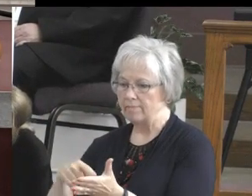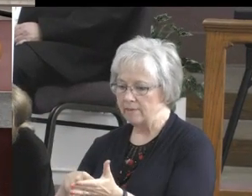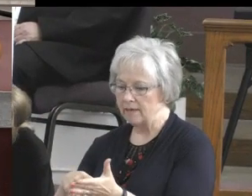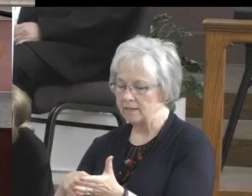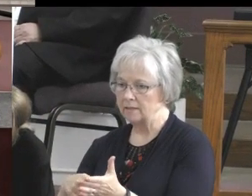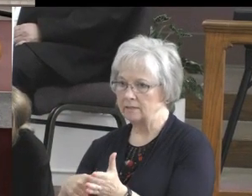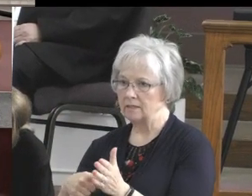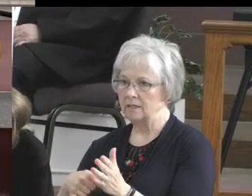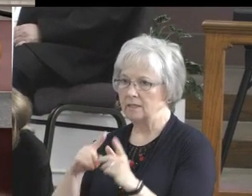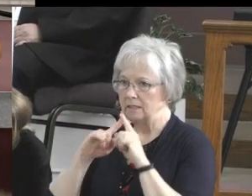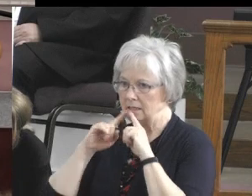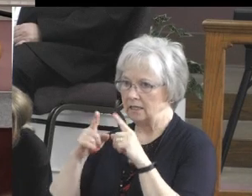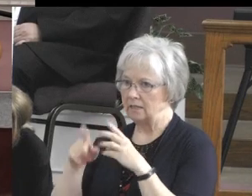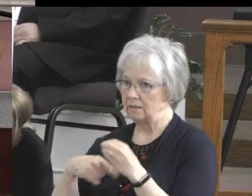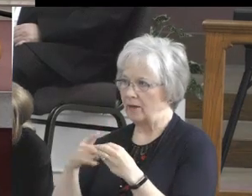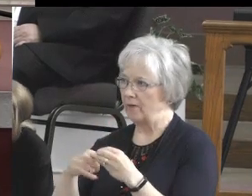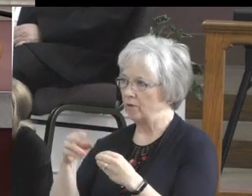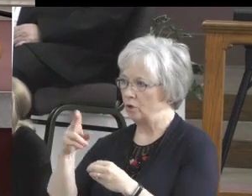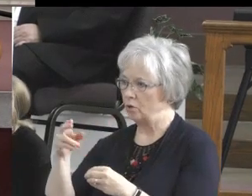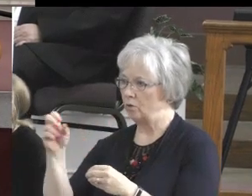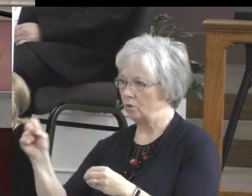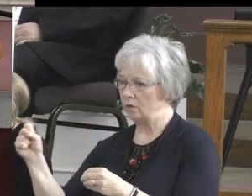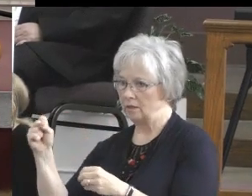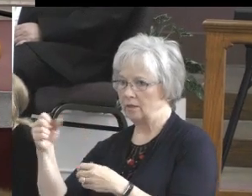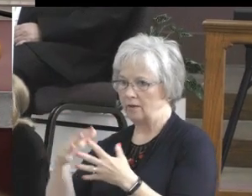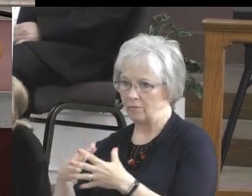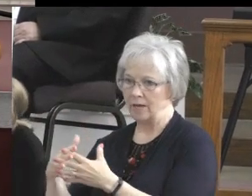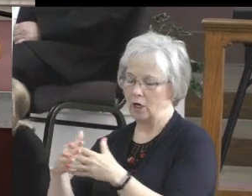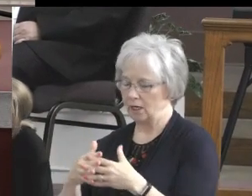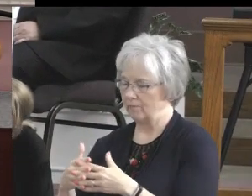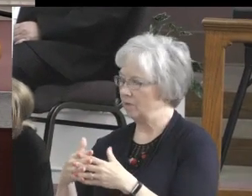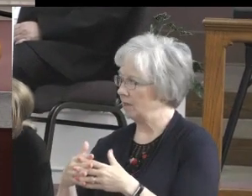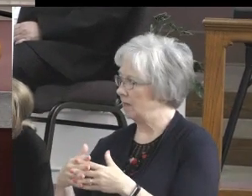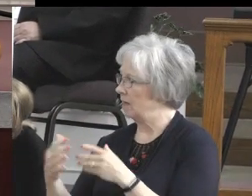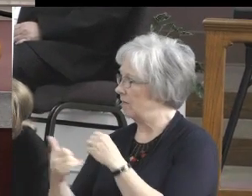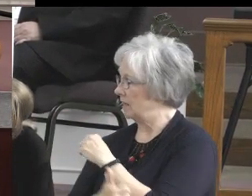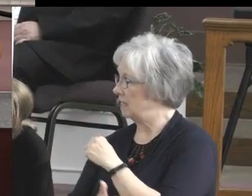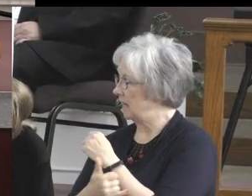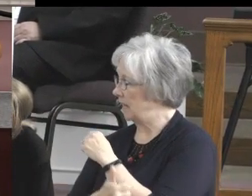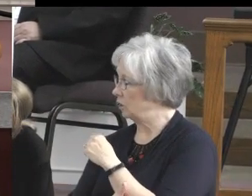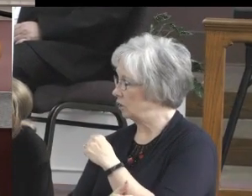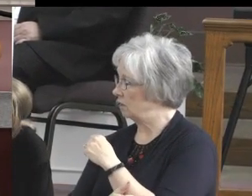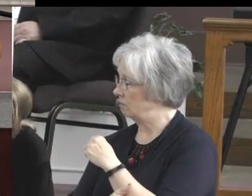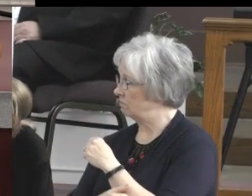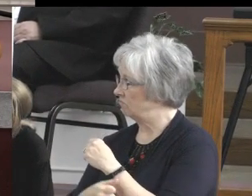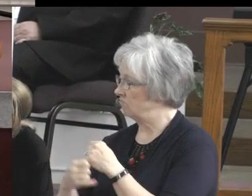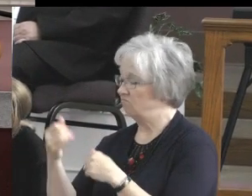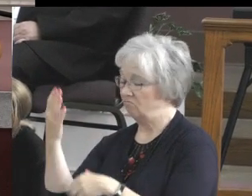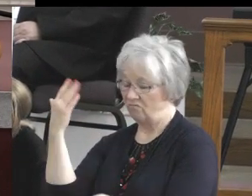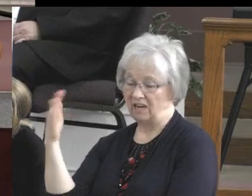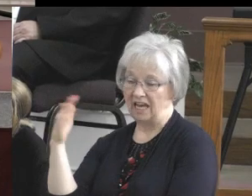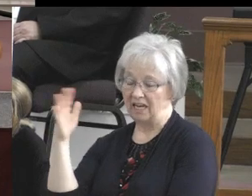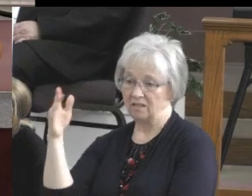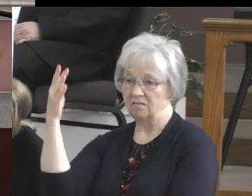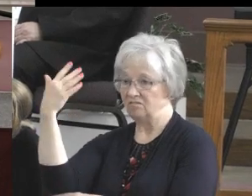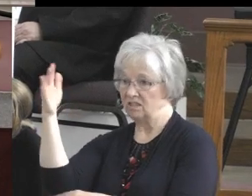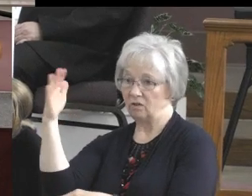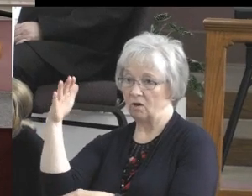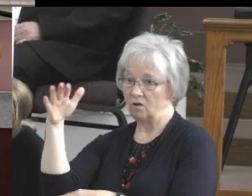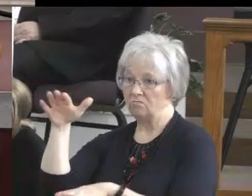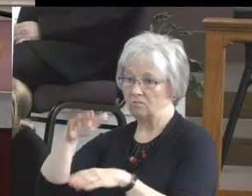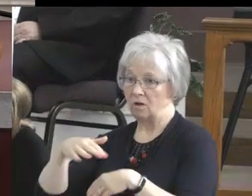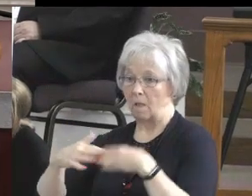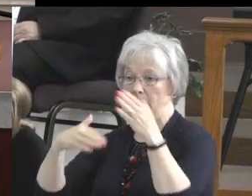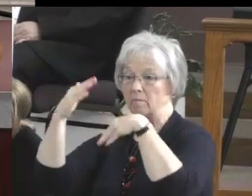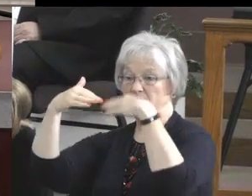that you and I are part of. The national flag is flown by the government of a country, usually at all their government offices, but